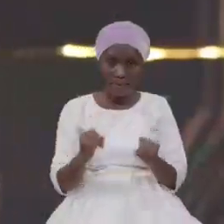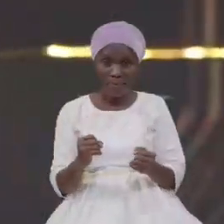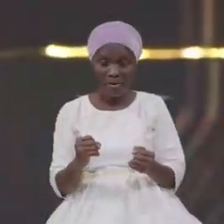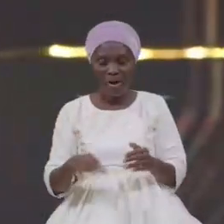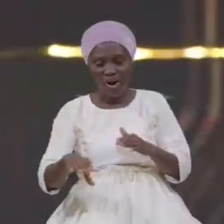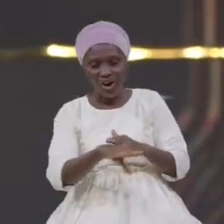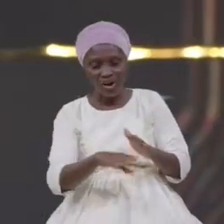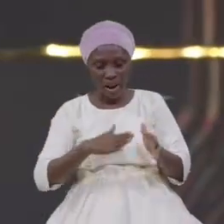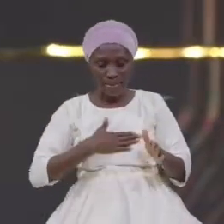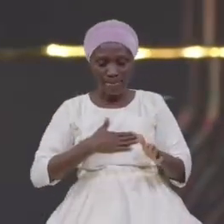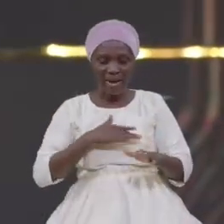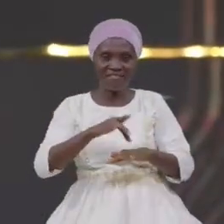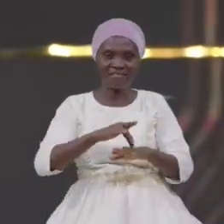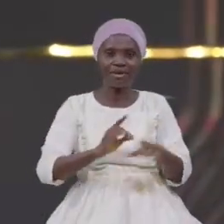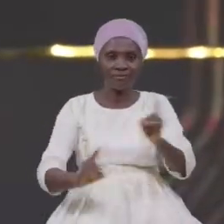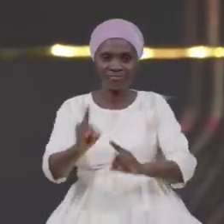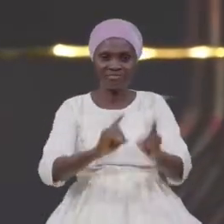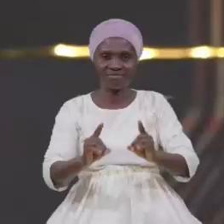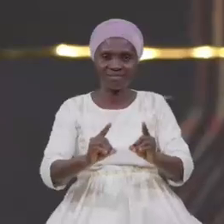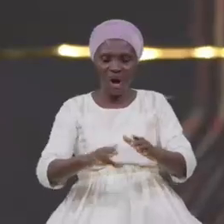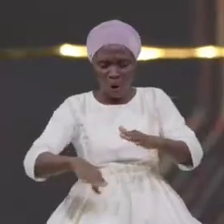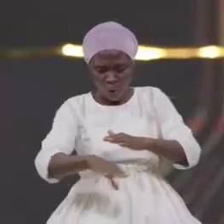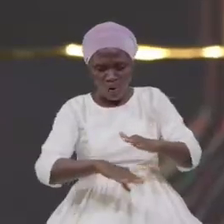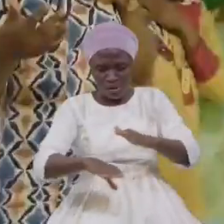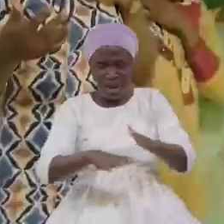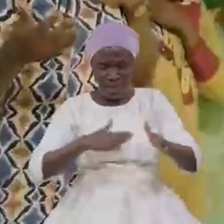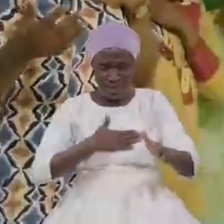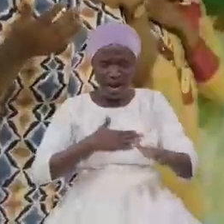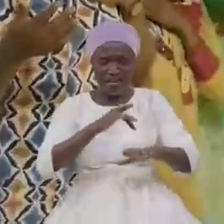feet. Say it for yourself. Under my feet.